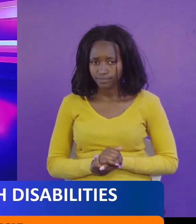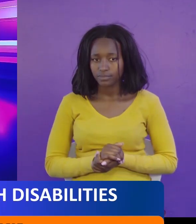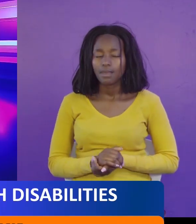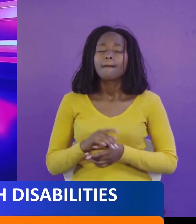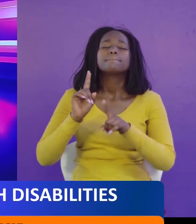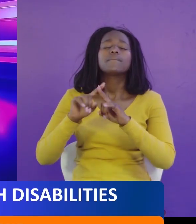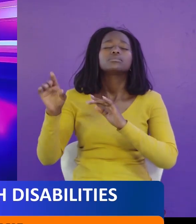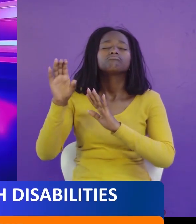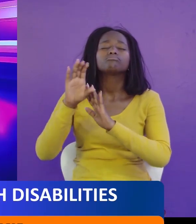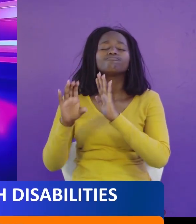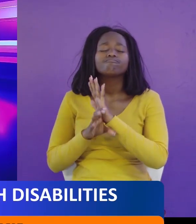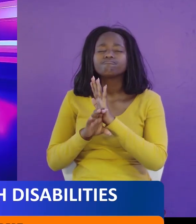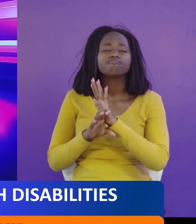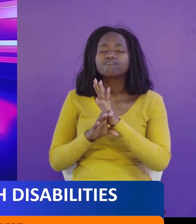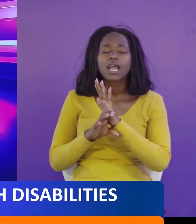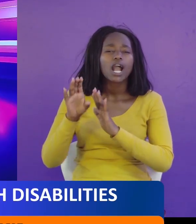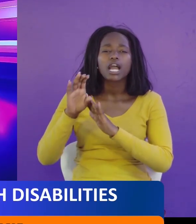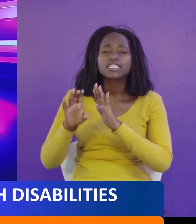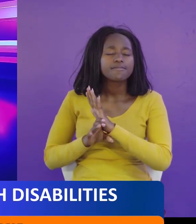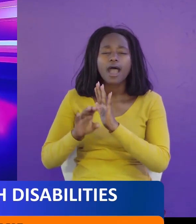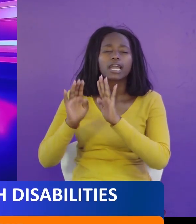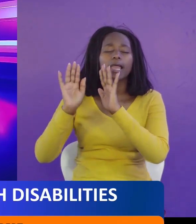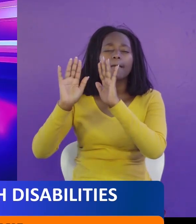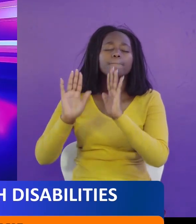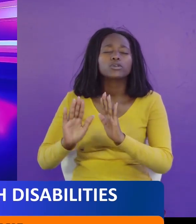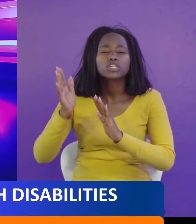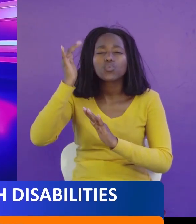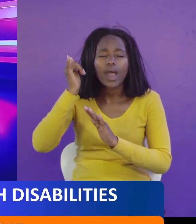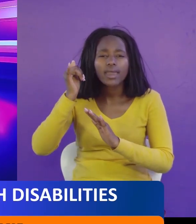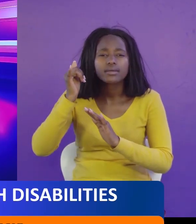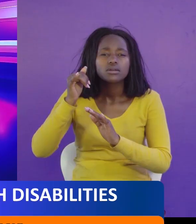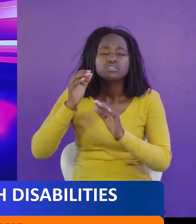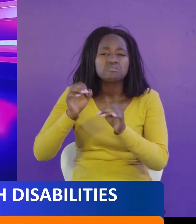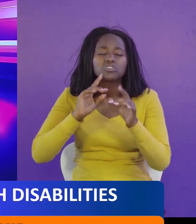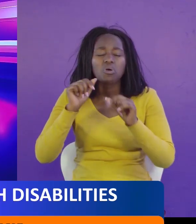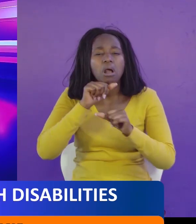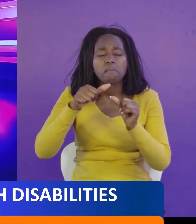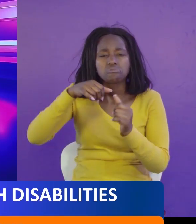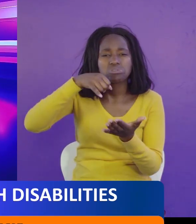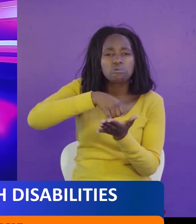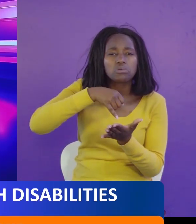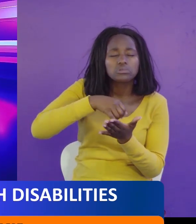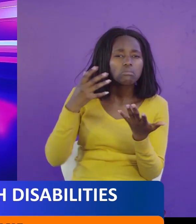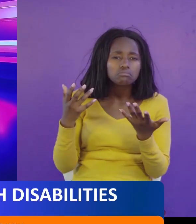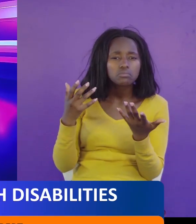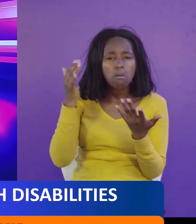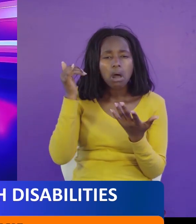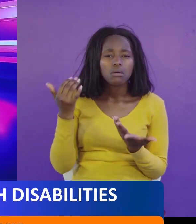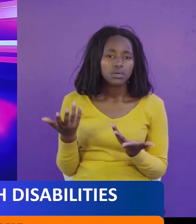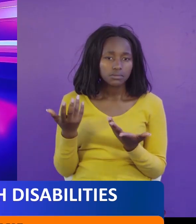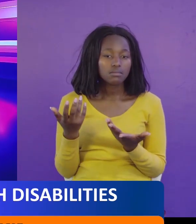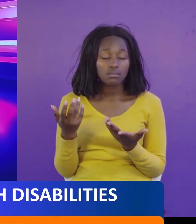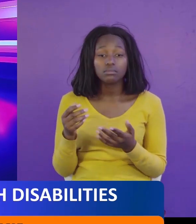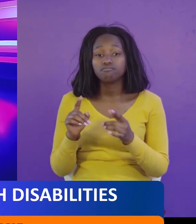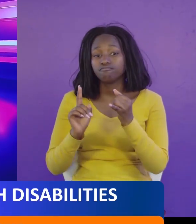matters as far as inclusion is concerned? Or why does Katiba really matters as far as inclusion is concerned?